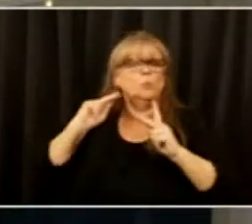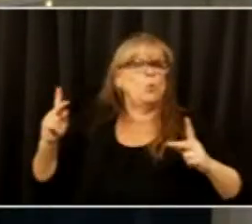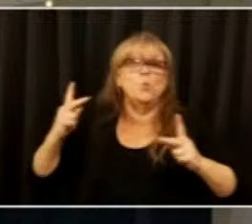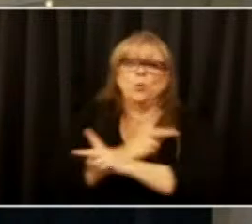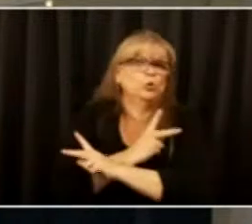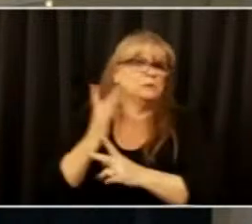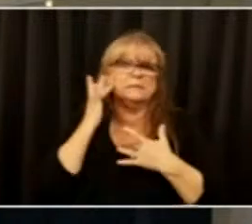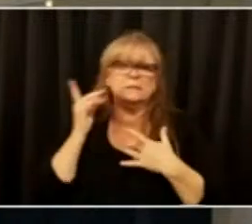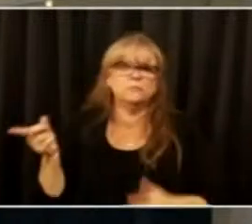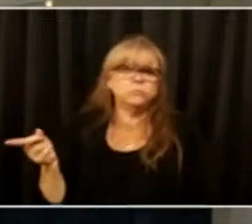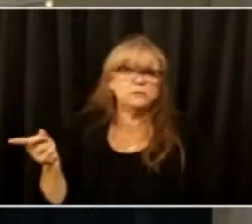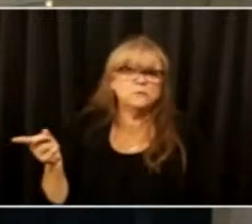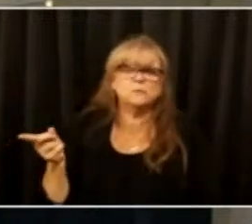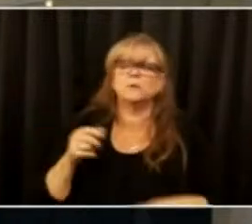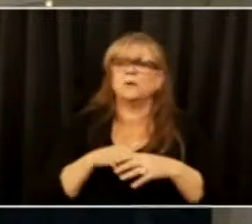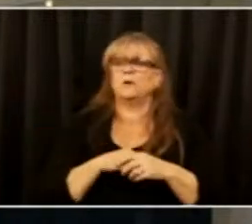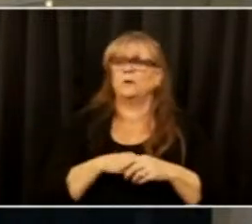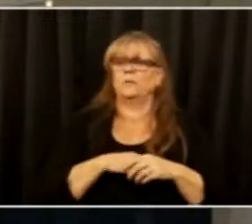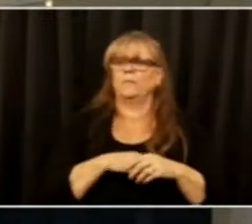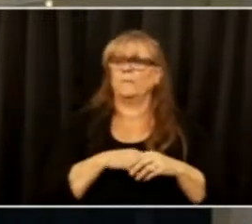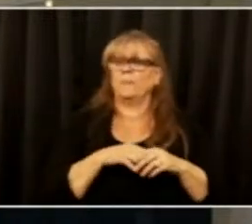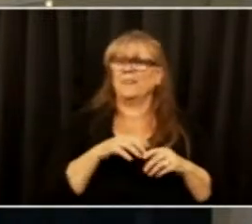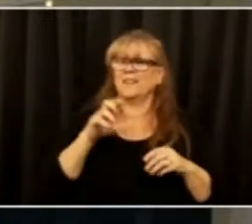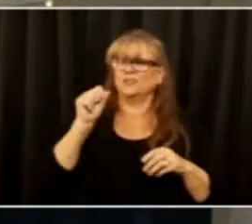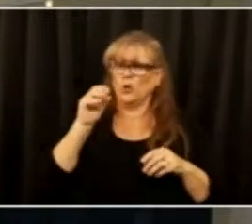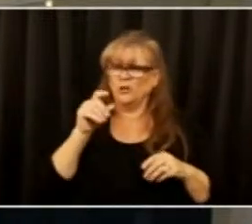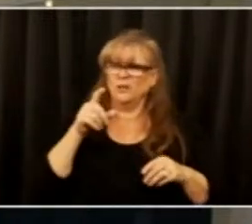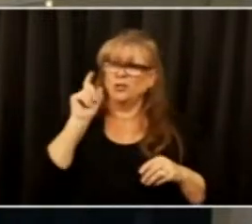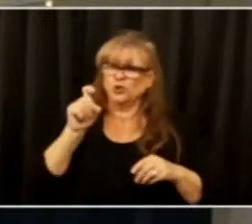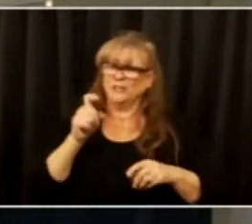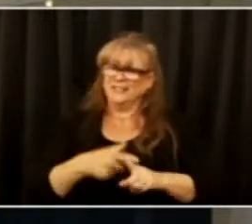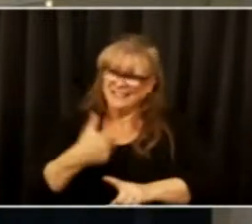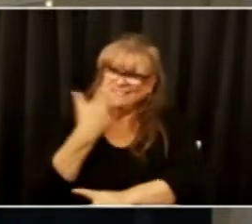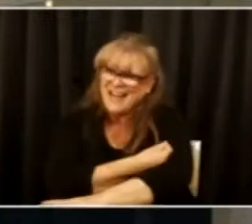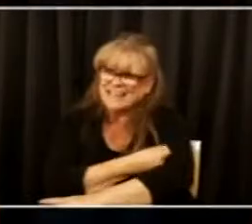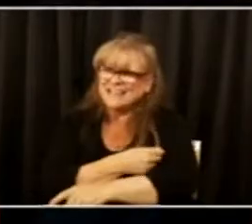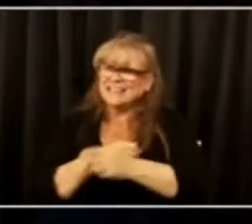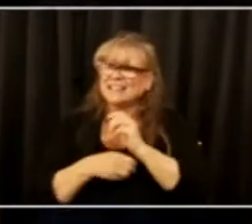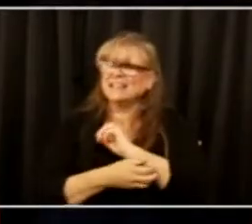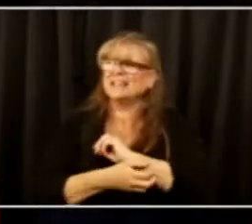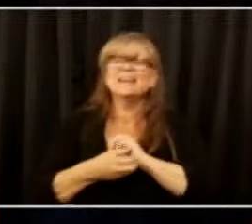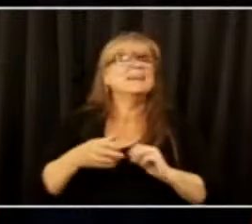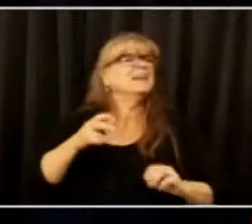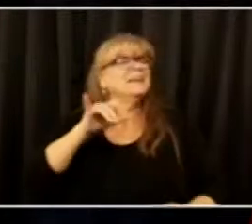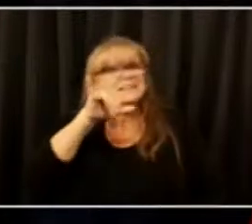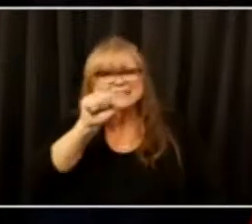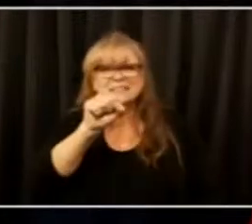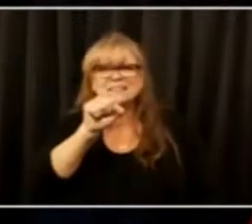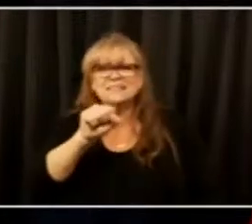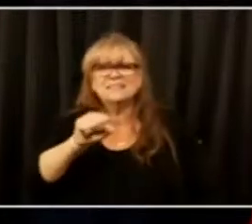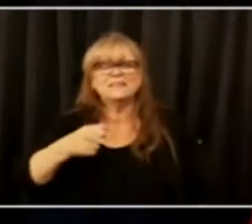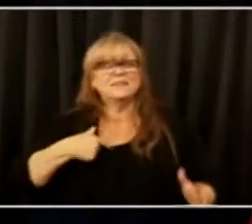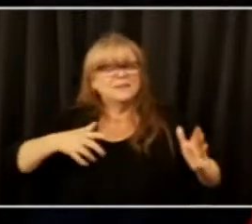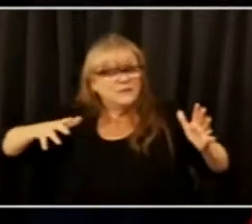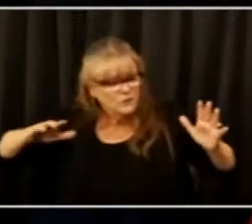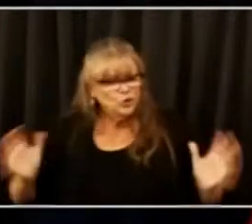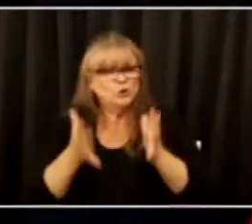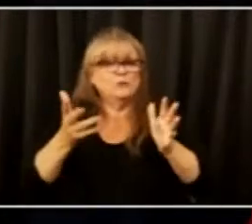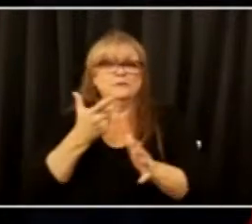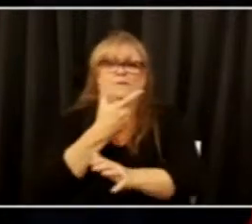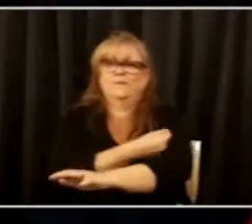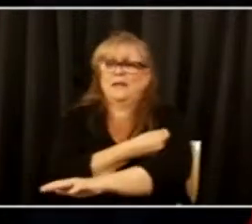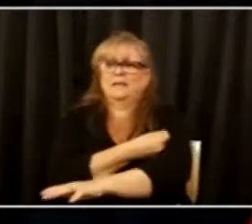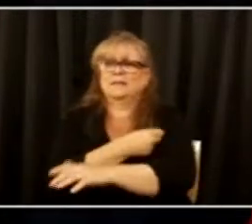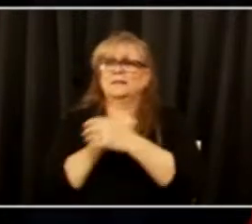Absolutely, they should get the vaccine. As a matter of fact, it's those with chronic medical conditions that we're most looking to